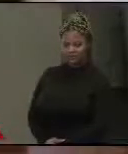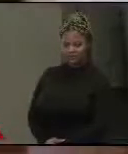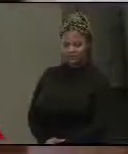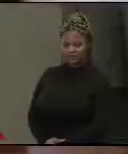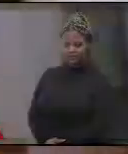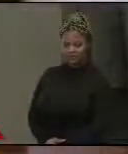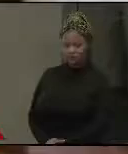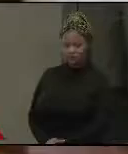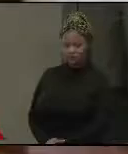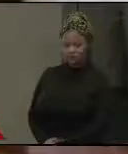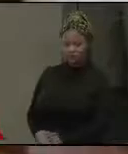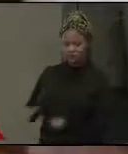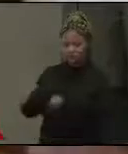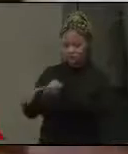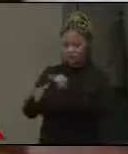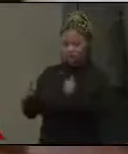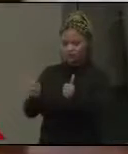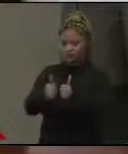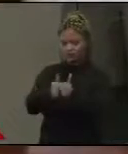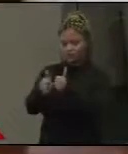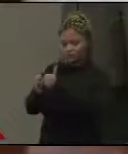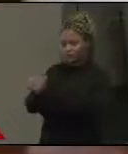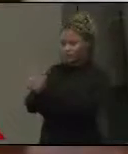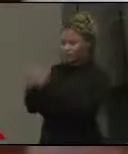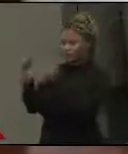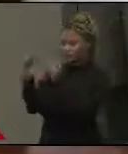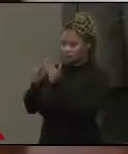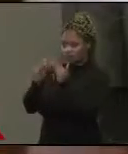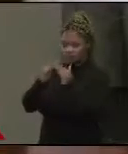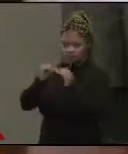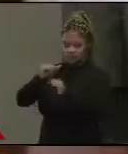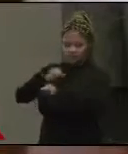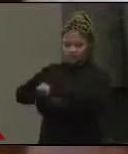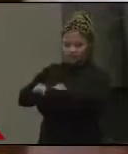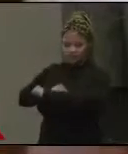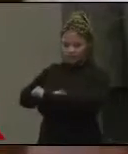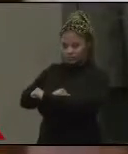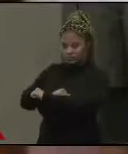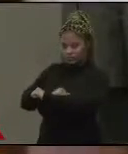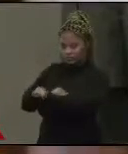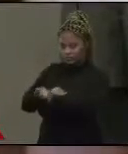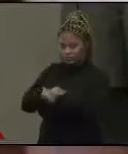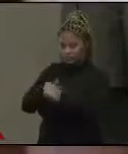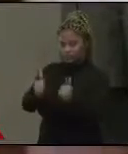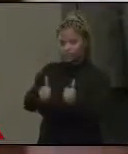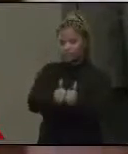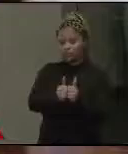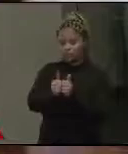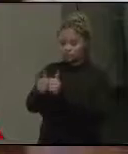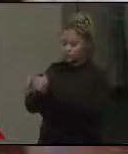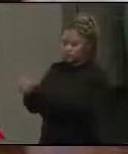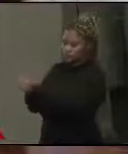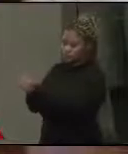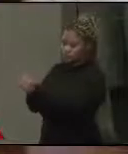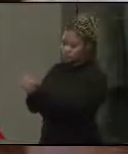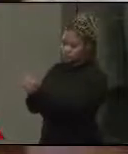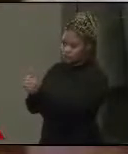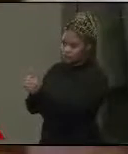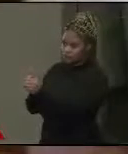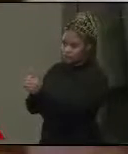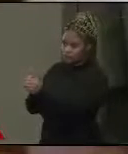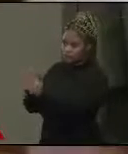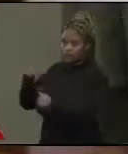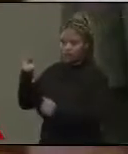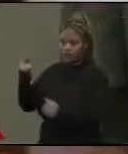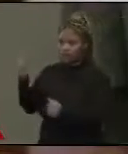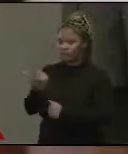Our social partners in the housing sector, the invited stakeholders, distinguished guests, ladies